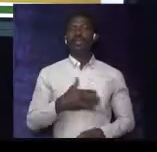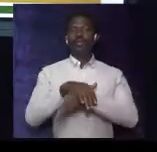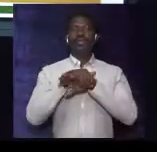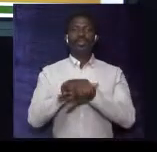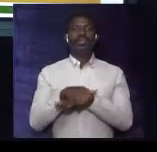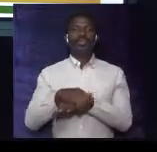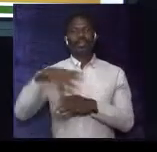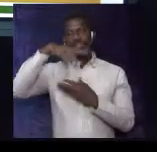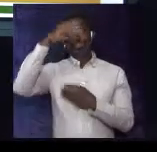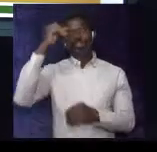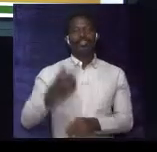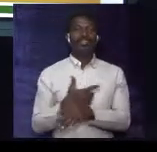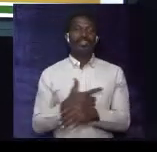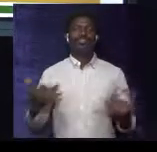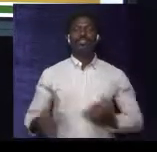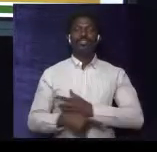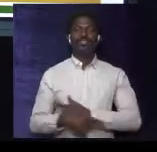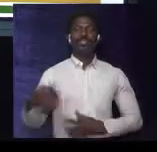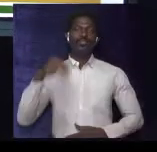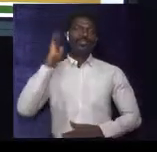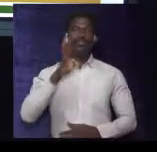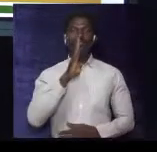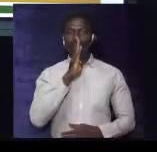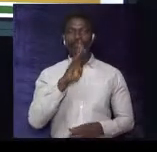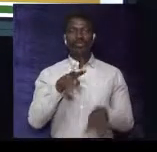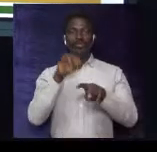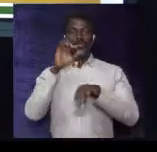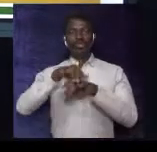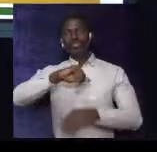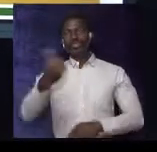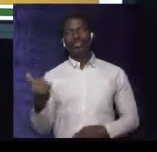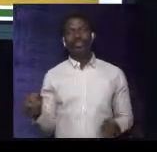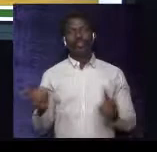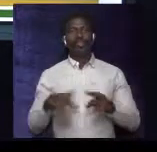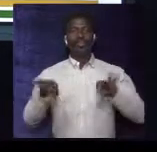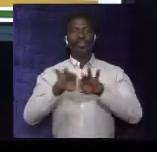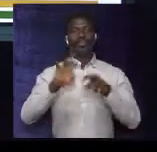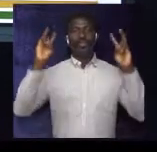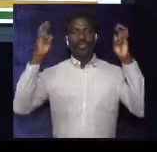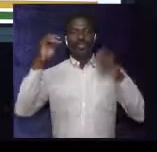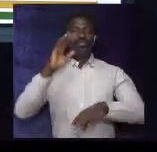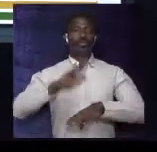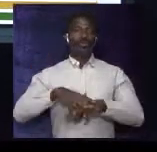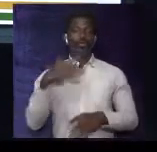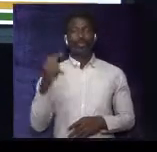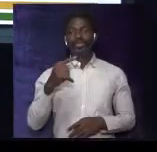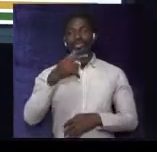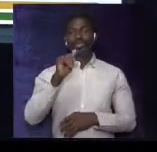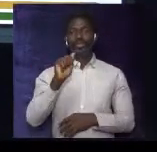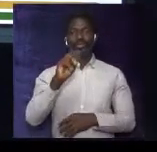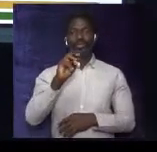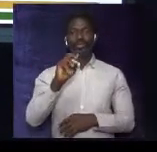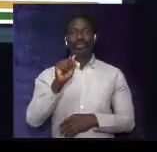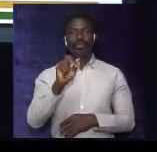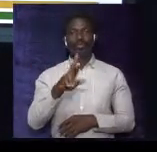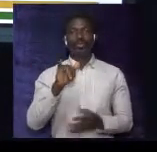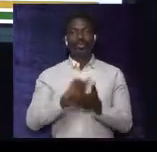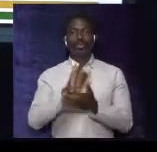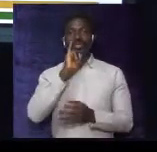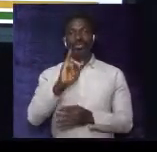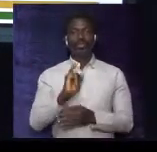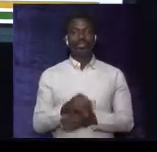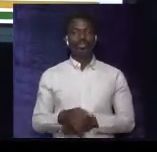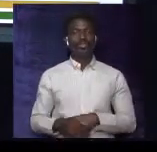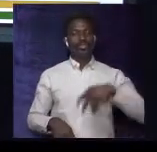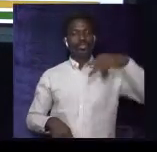In our English studies lesson today, we'll be looking at another very important topic on the grammar, and